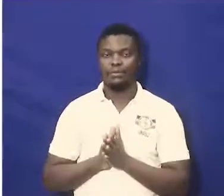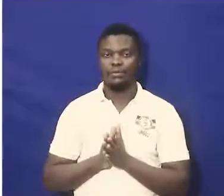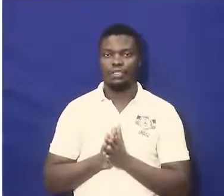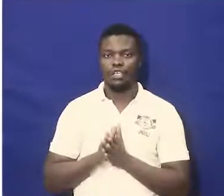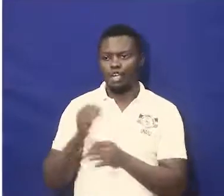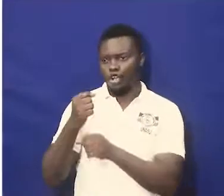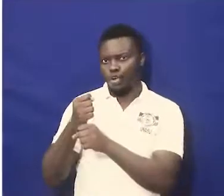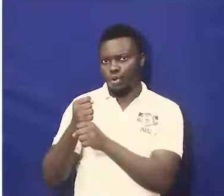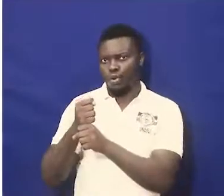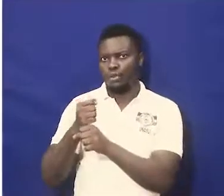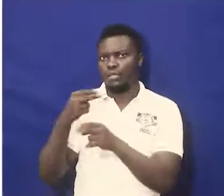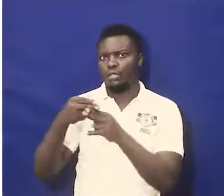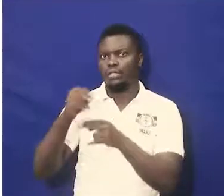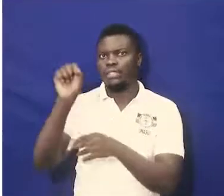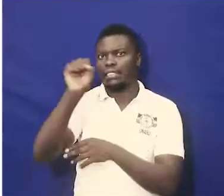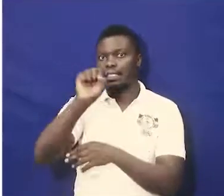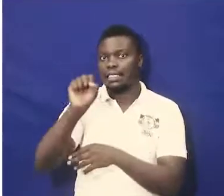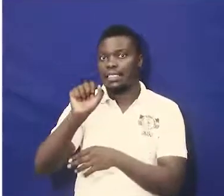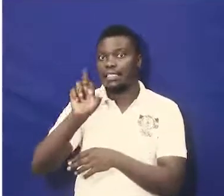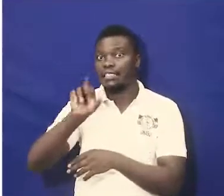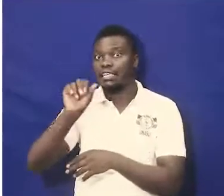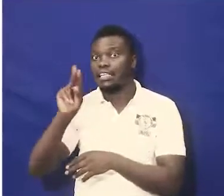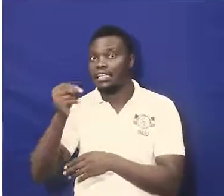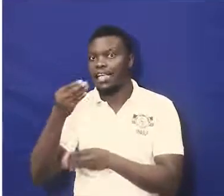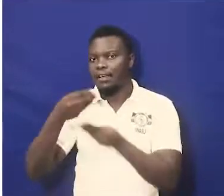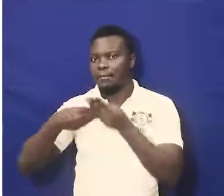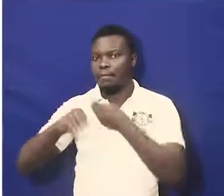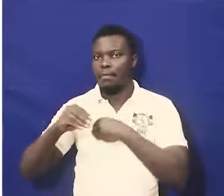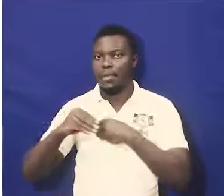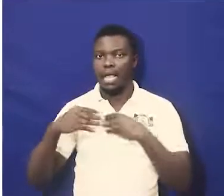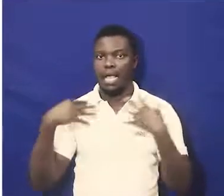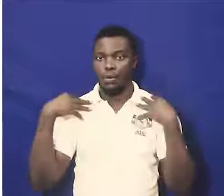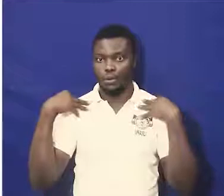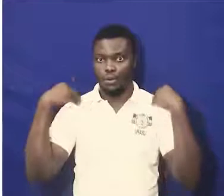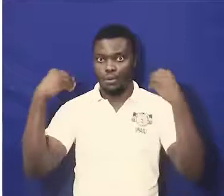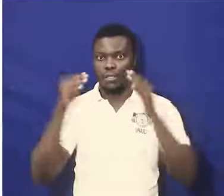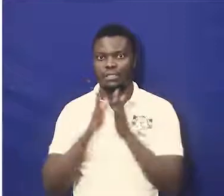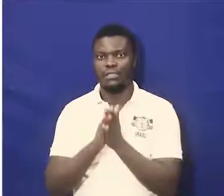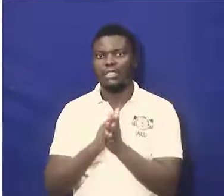Sarah buys a dress whose marked price is